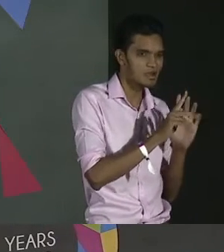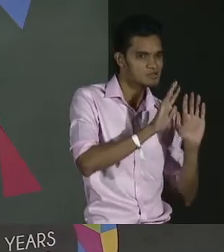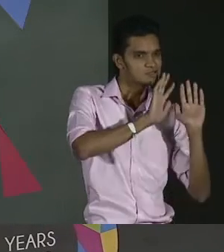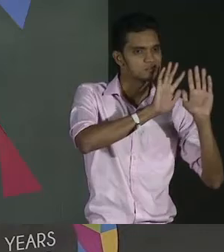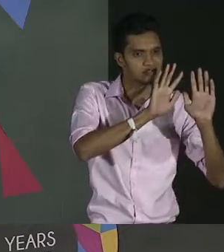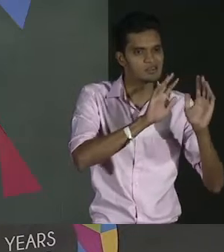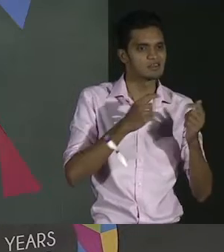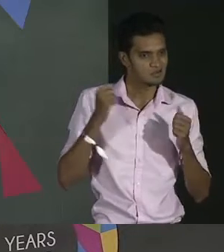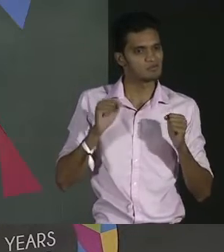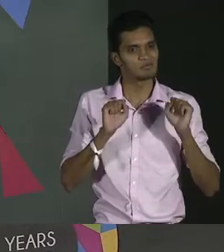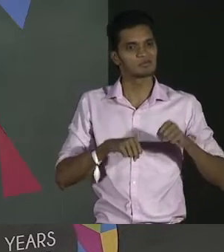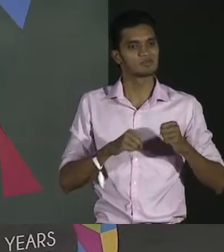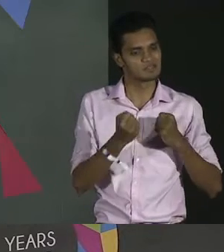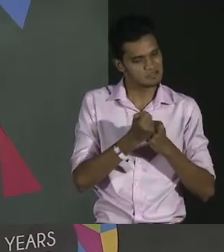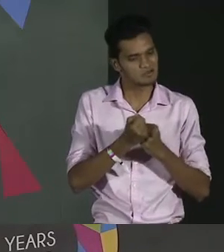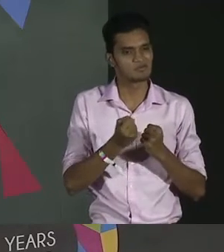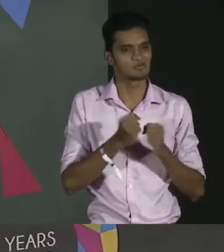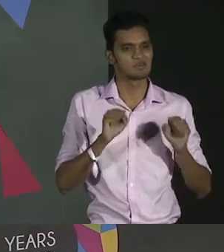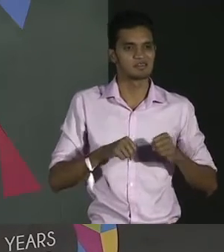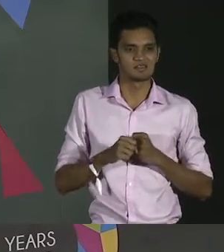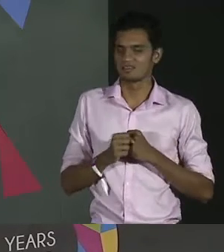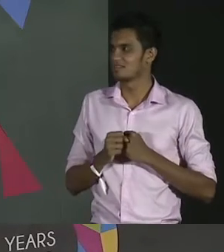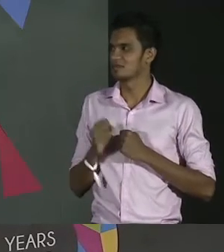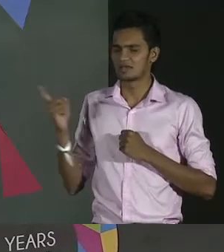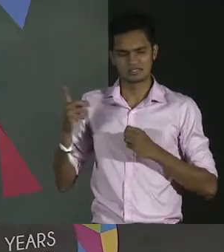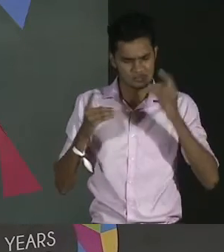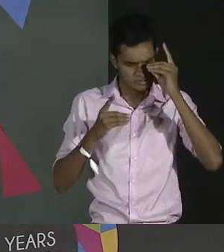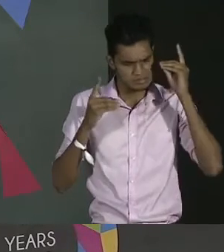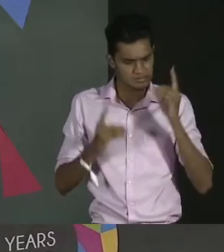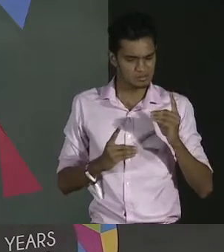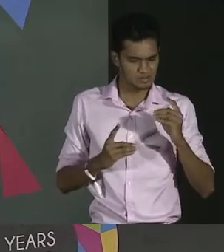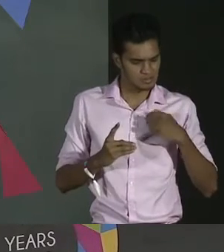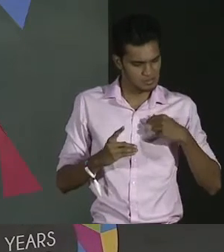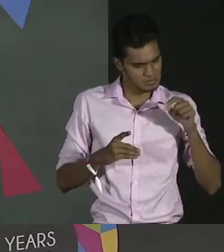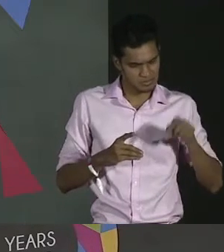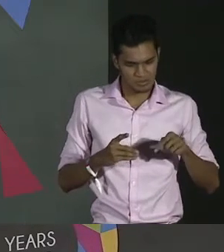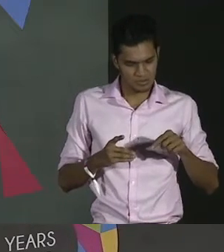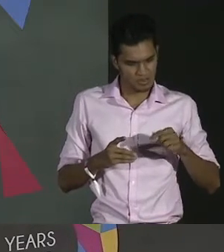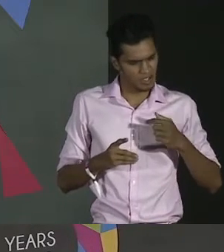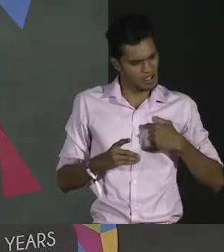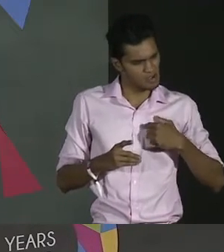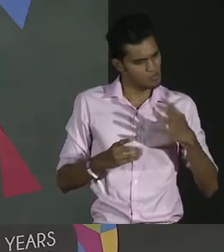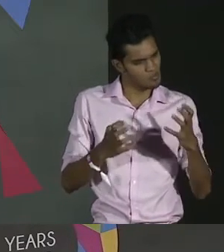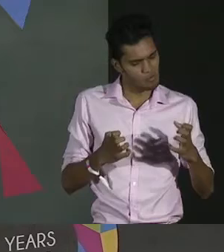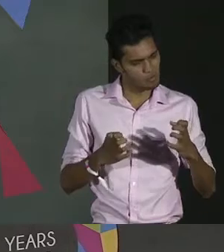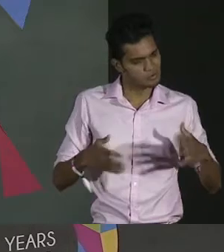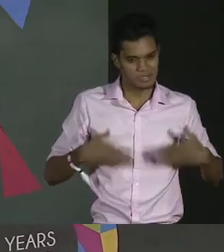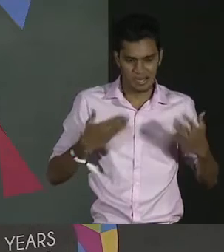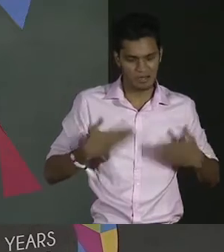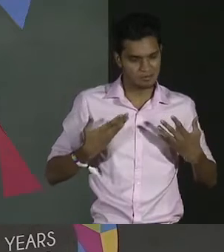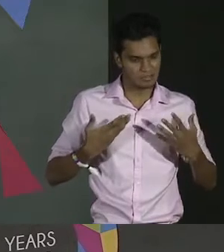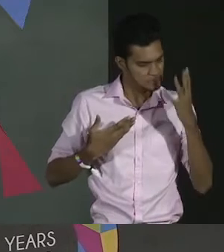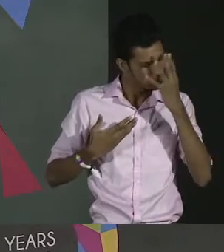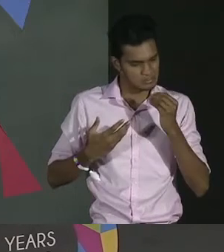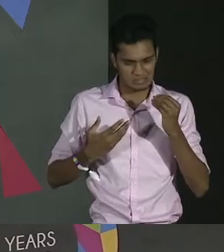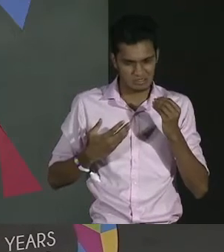challenge that I would have to face. And I made a decision that day. I chose happiness. I didn't want sadness